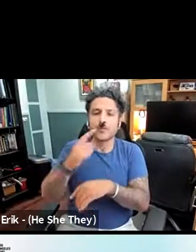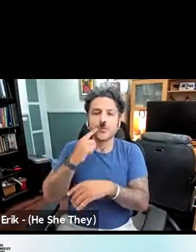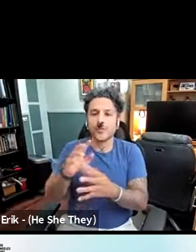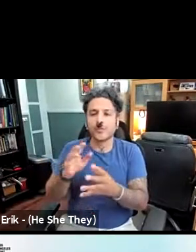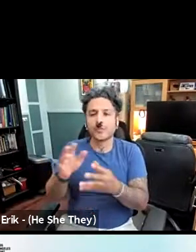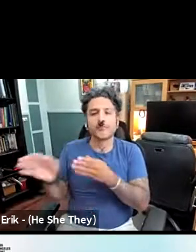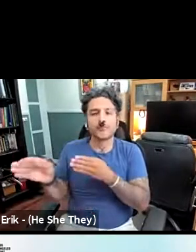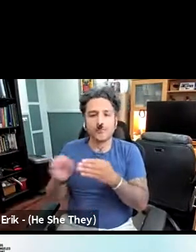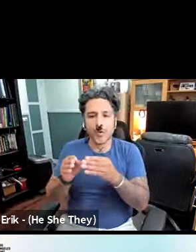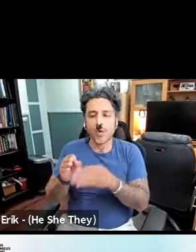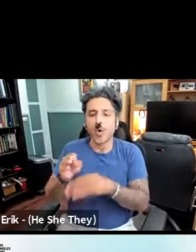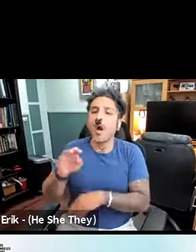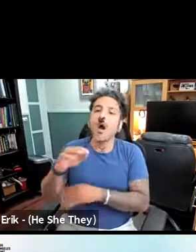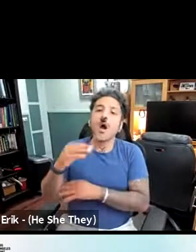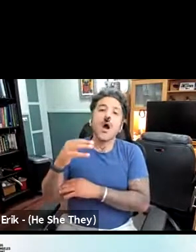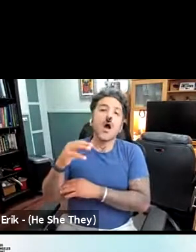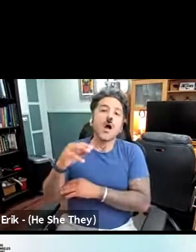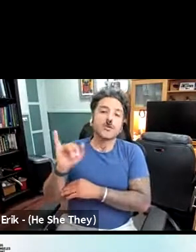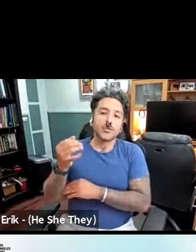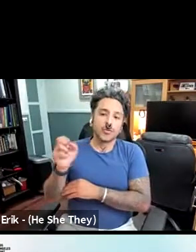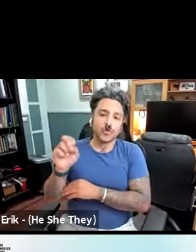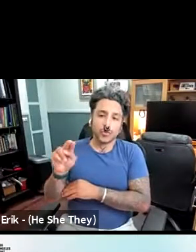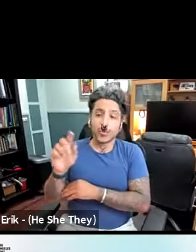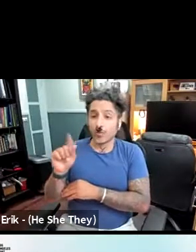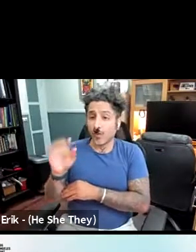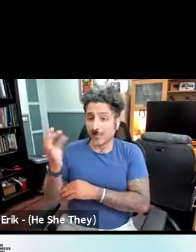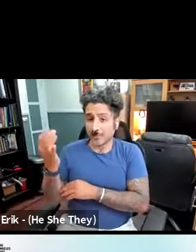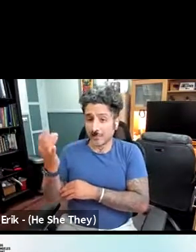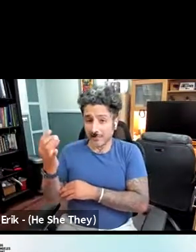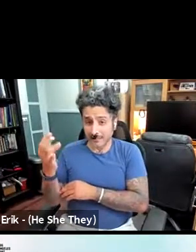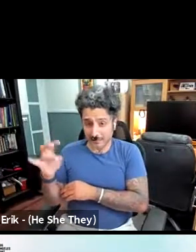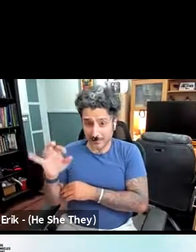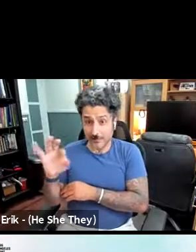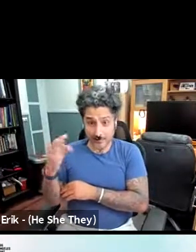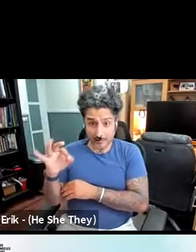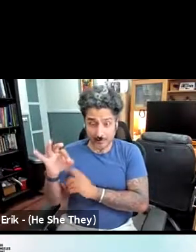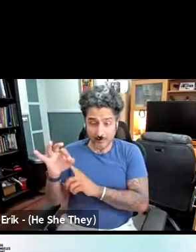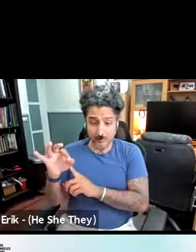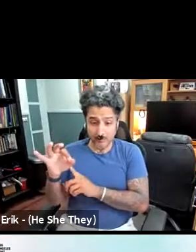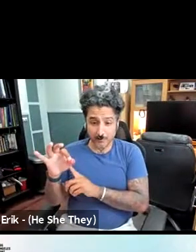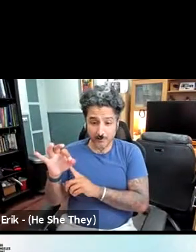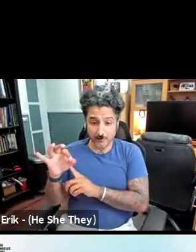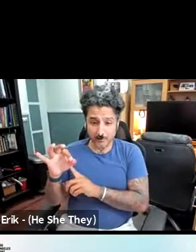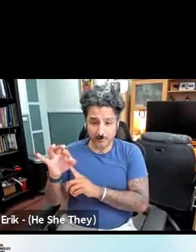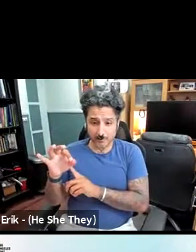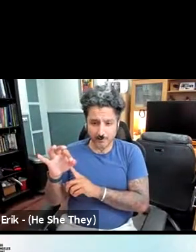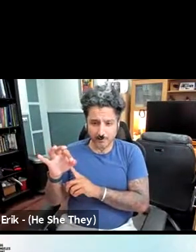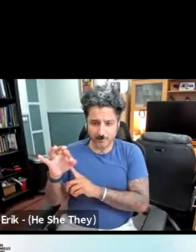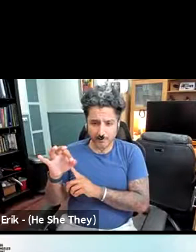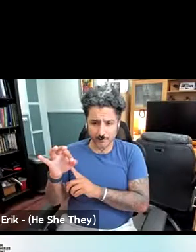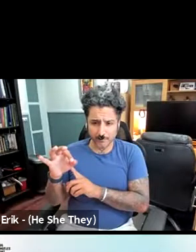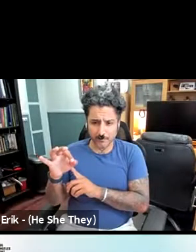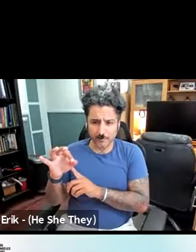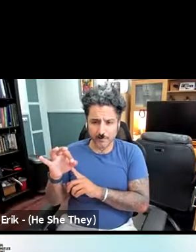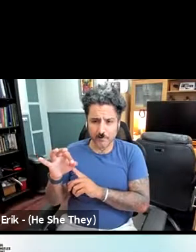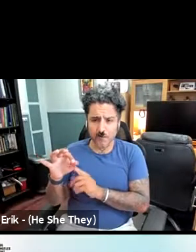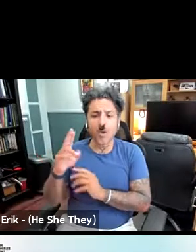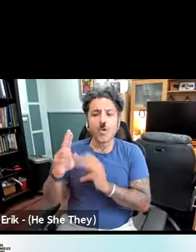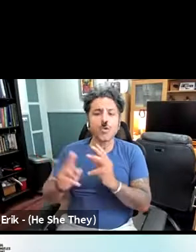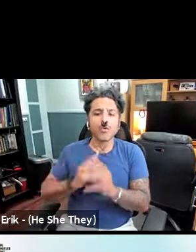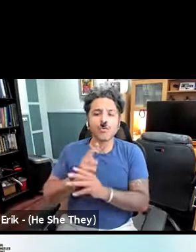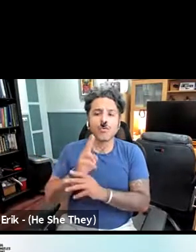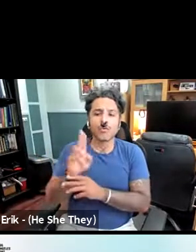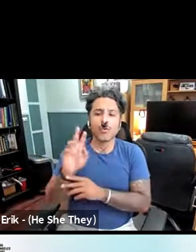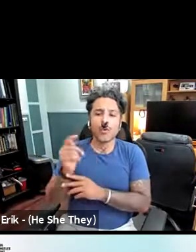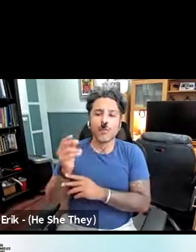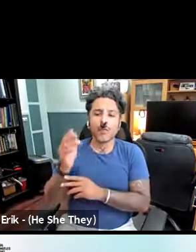June 2019, I had the opportunity to sit with at Union Theological Seminary with Lala Zanell and the dean of the Episcopal School